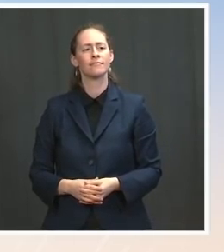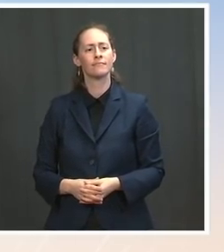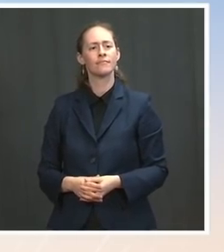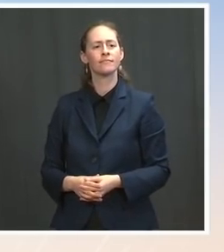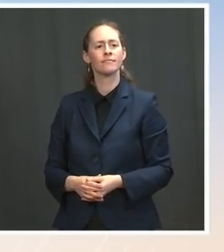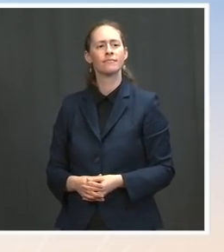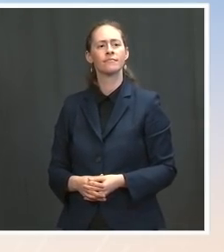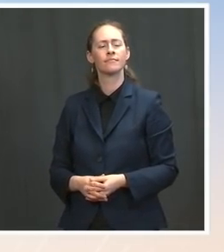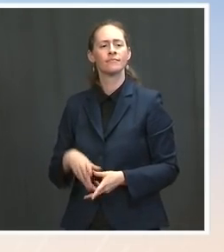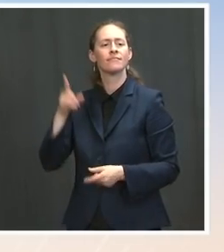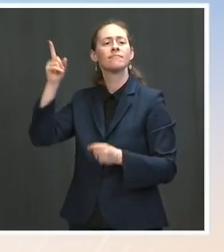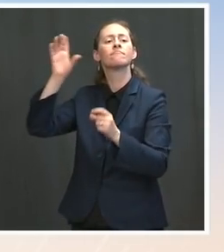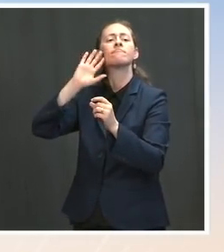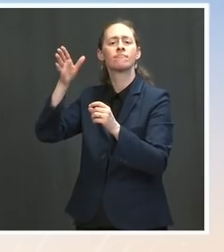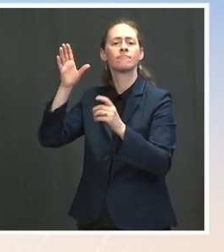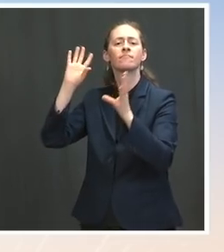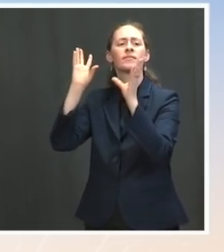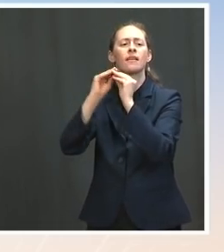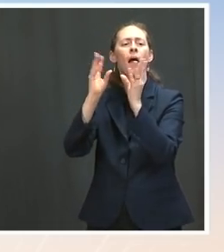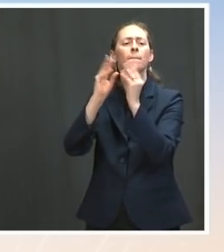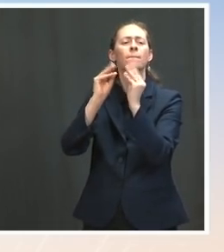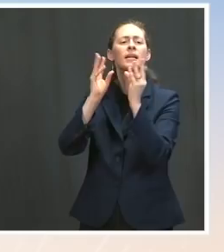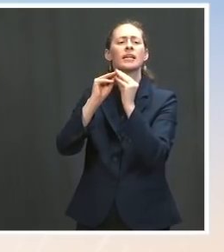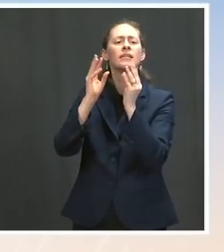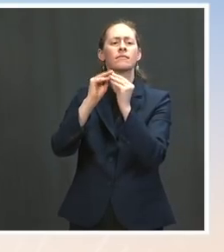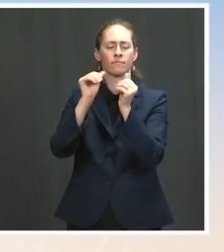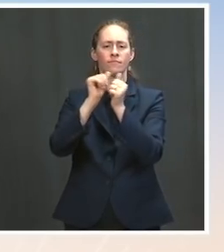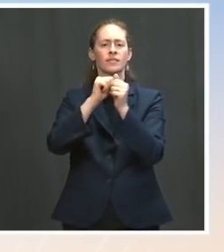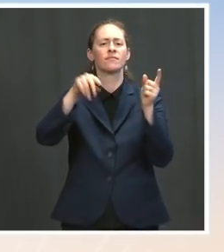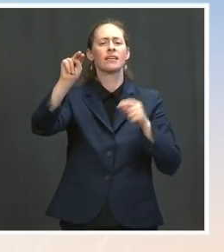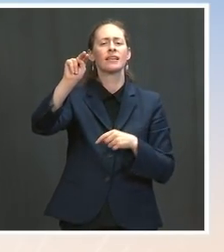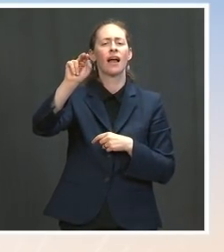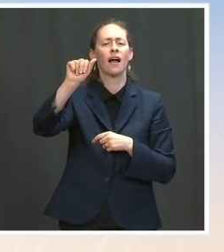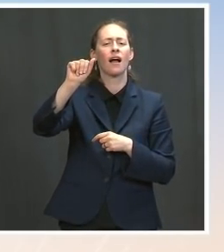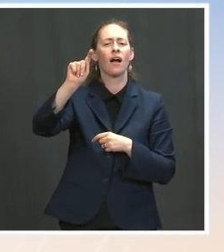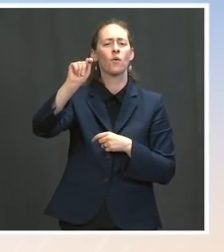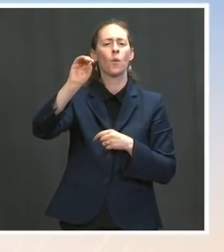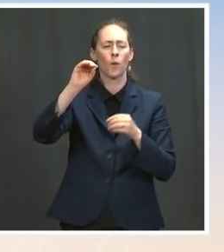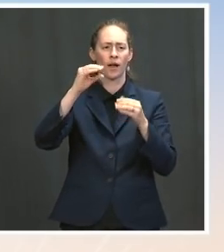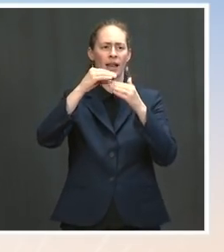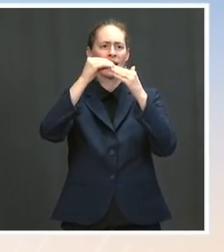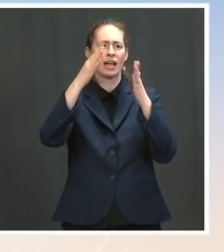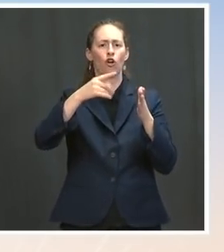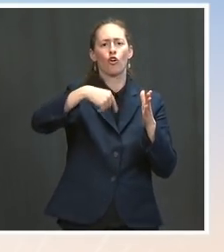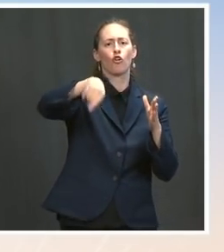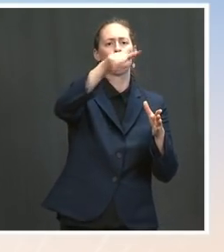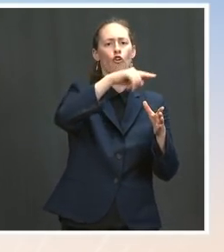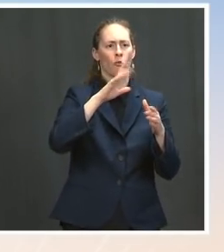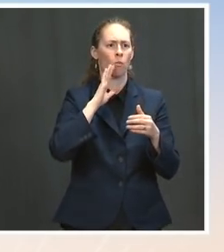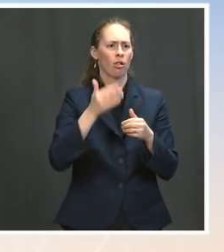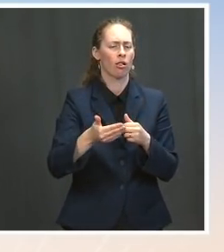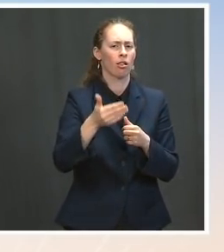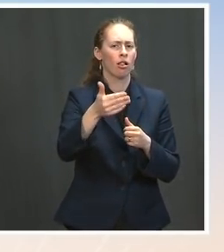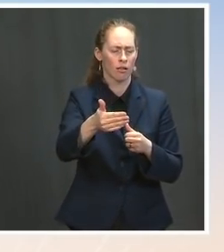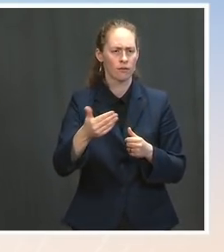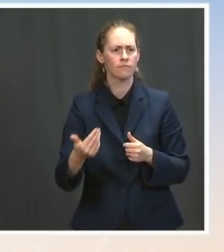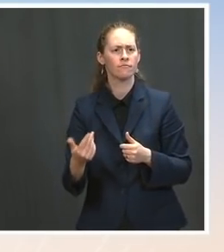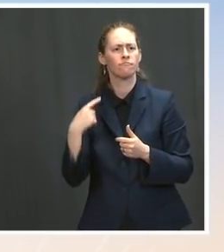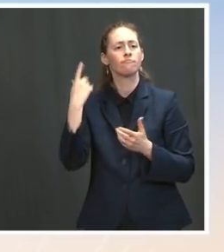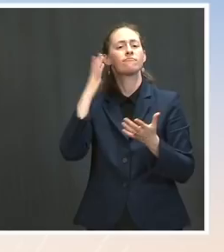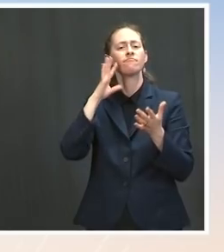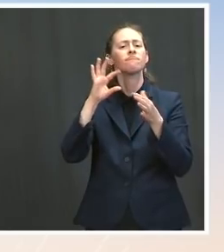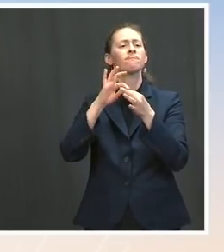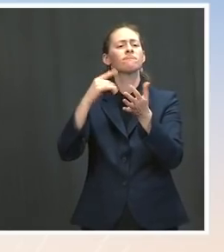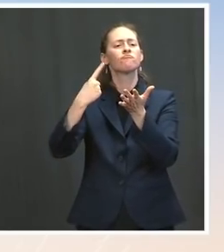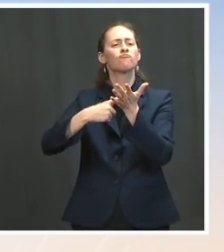NATO, some reports, you know, surfaced regarding spying on Germany. How would that affect the summit